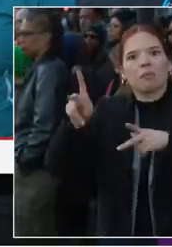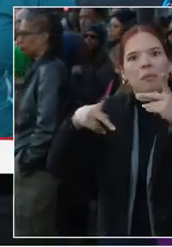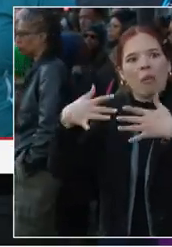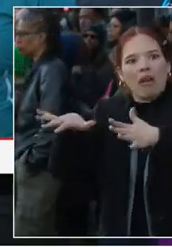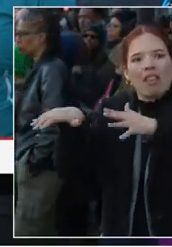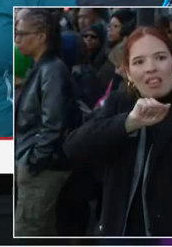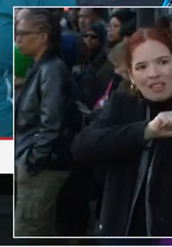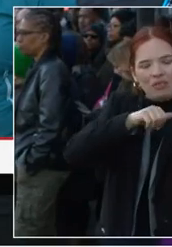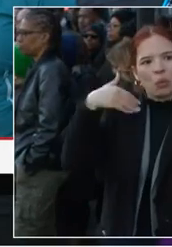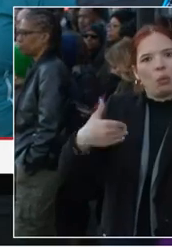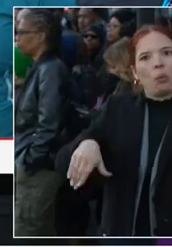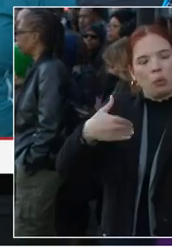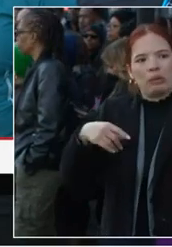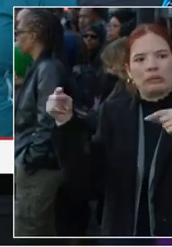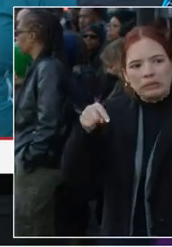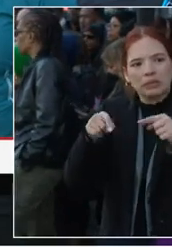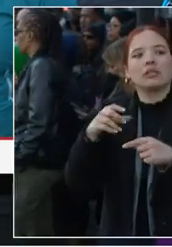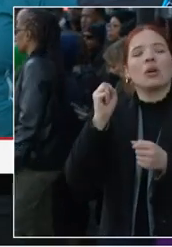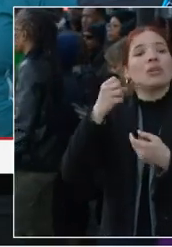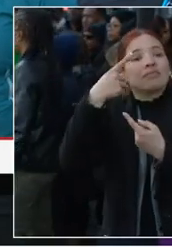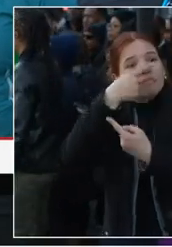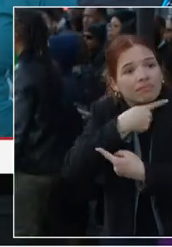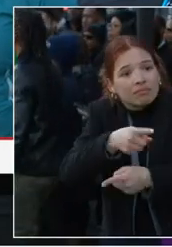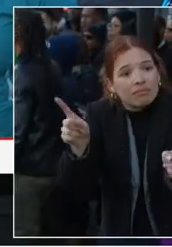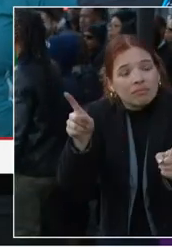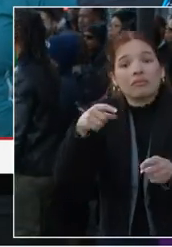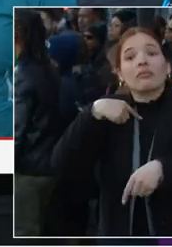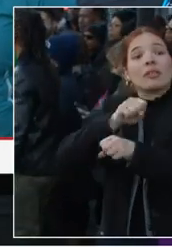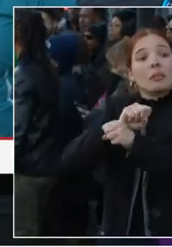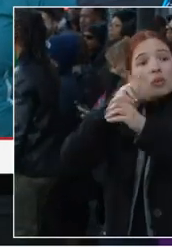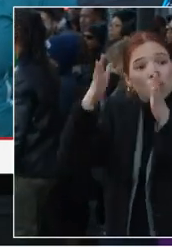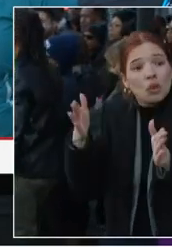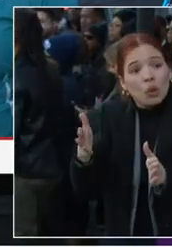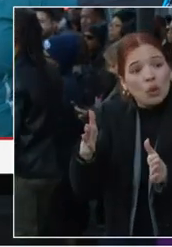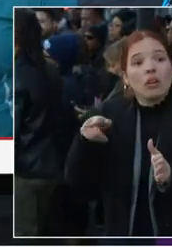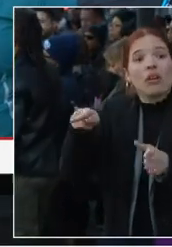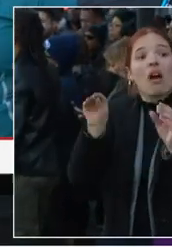say publicly to my employees at the Office of Unified